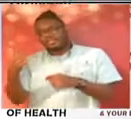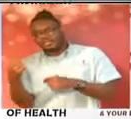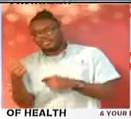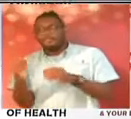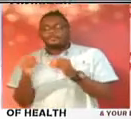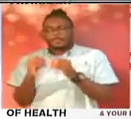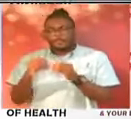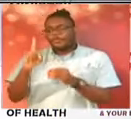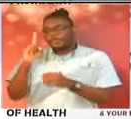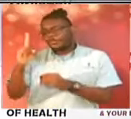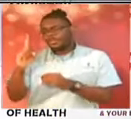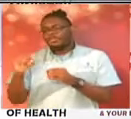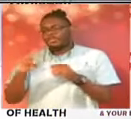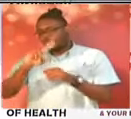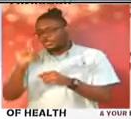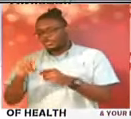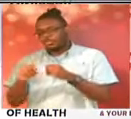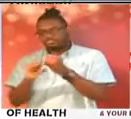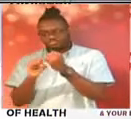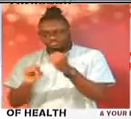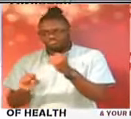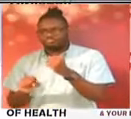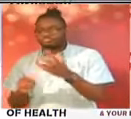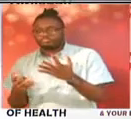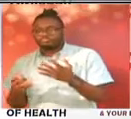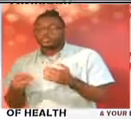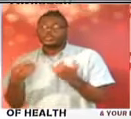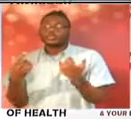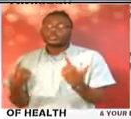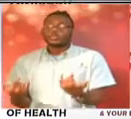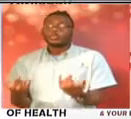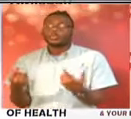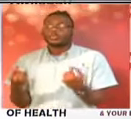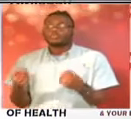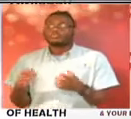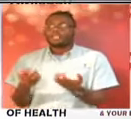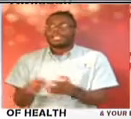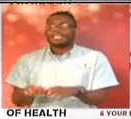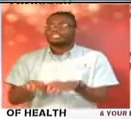extra time. We now go to the Express.